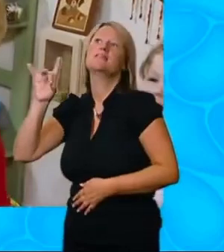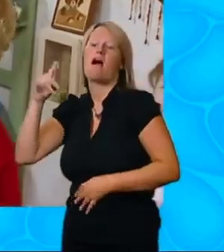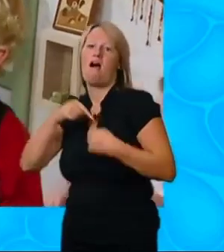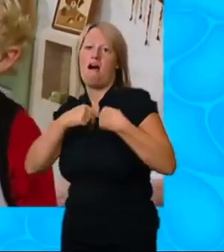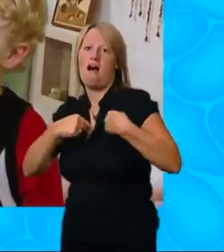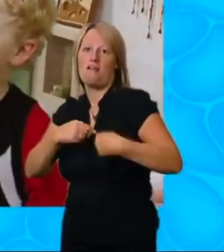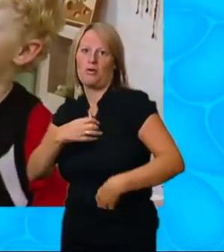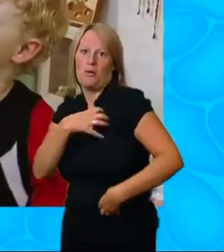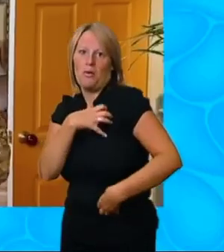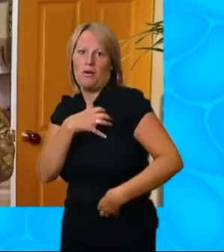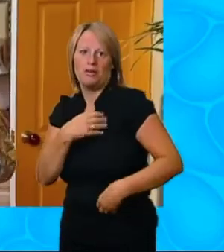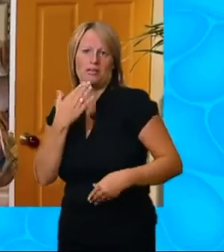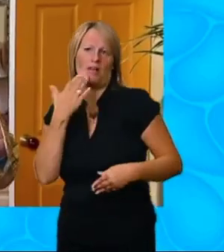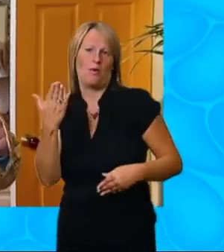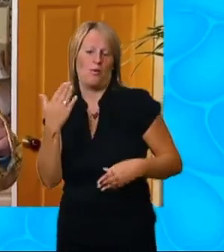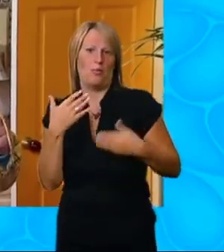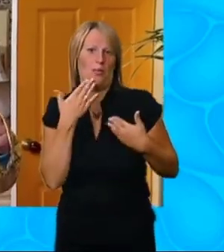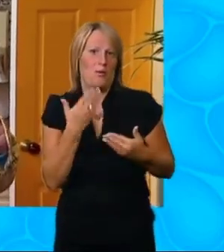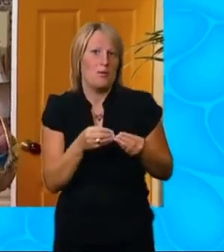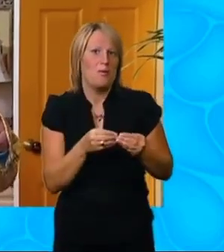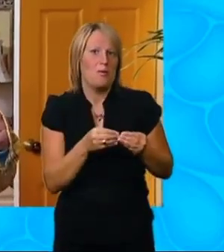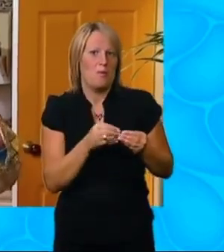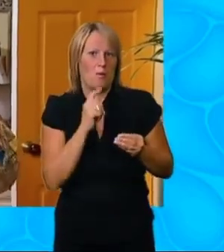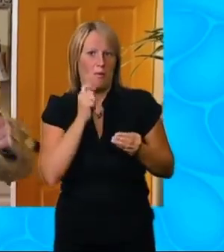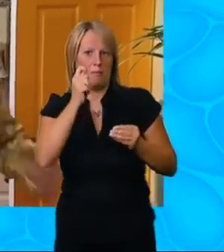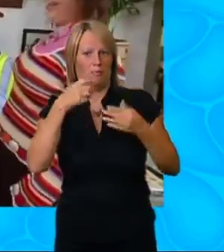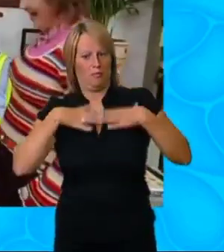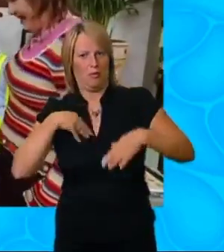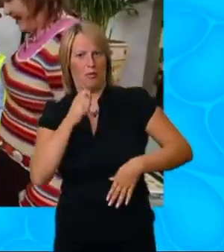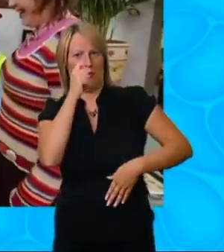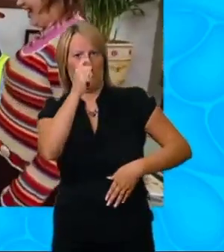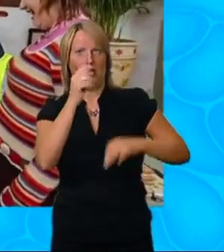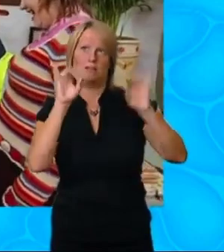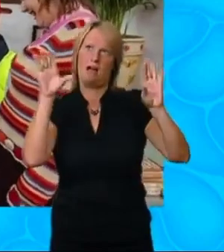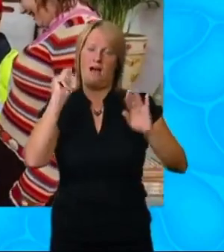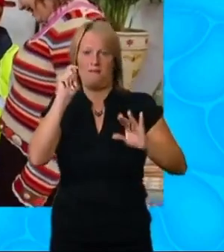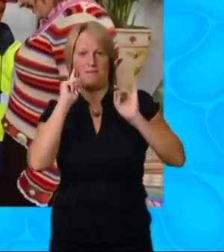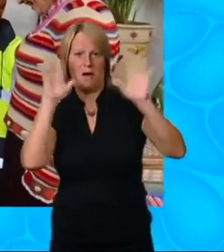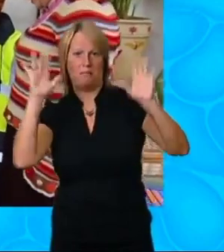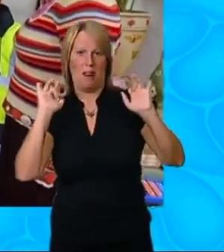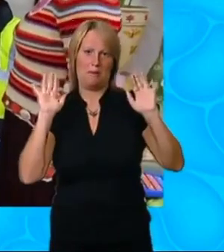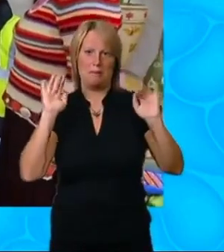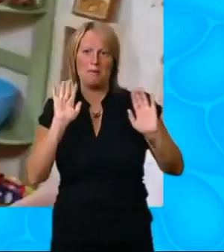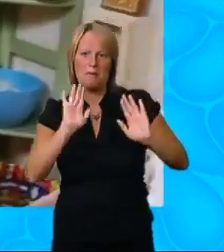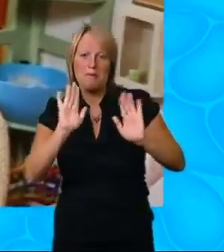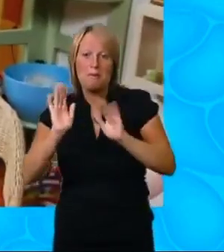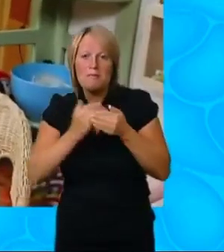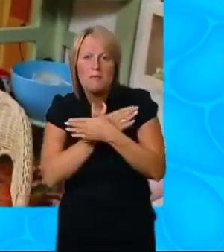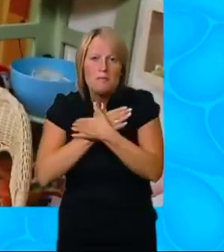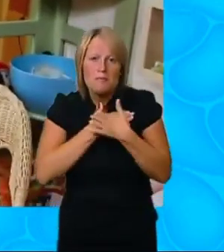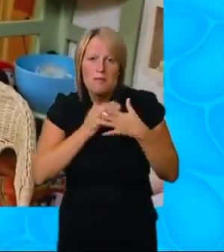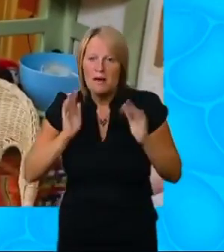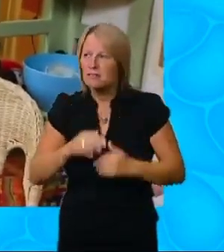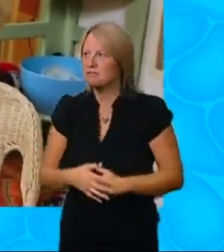star? Wow. I'll put this on my dressing room door, lovies. Right, cheers, mate. Give us a good look.